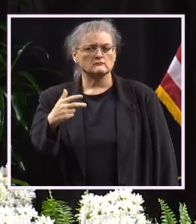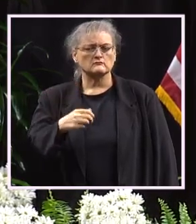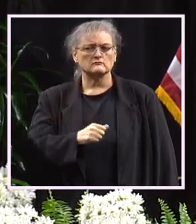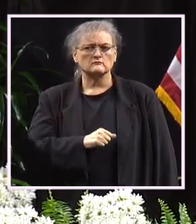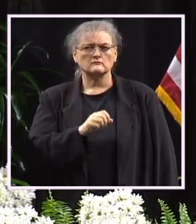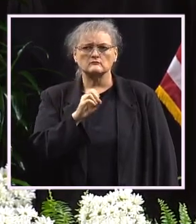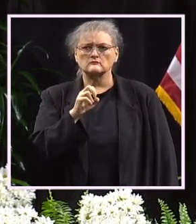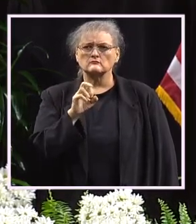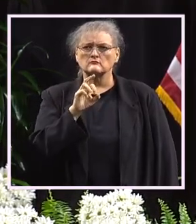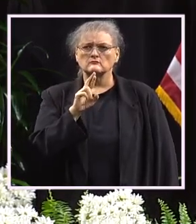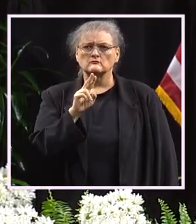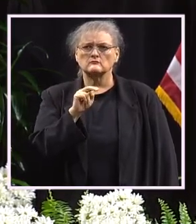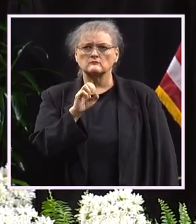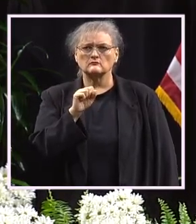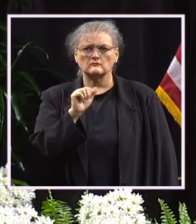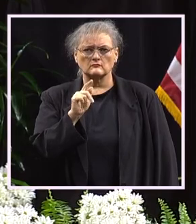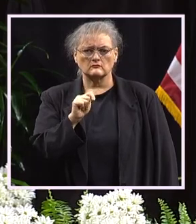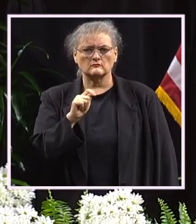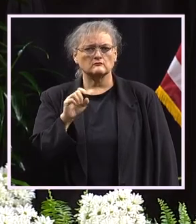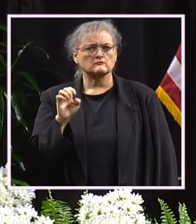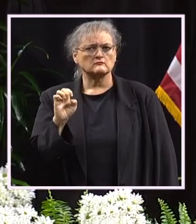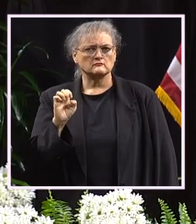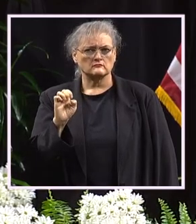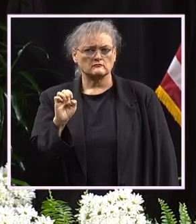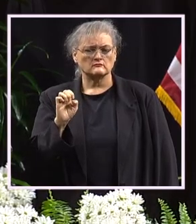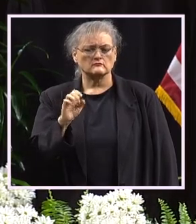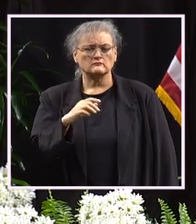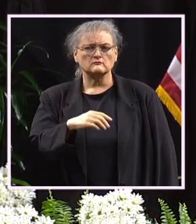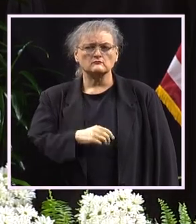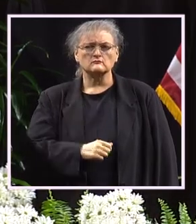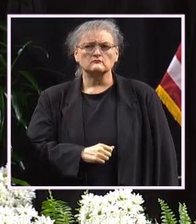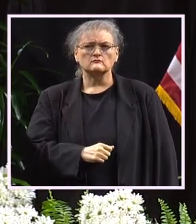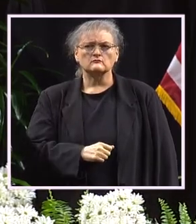Ernest Stephen Elizondo, Master of Science.